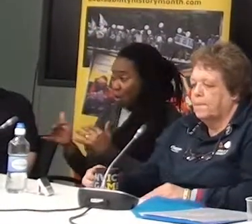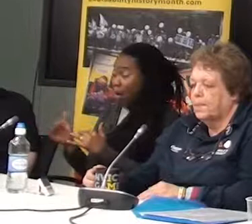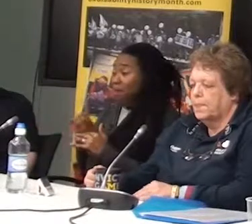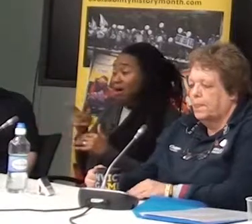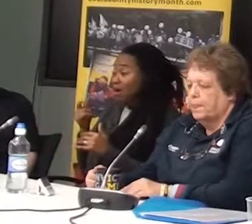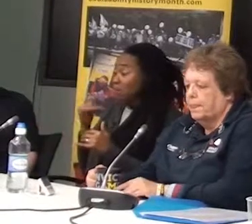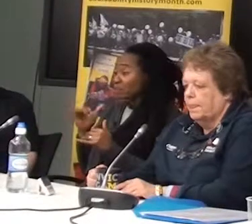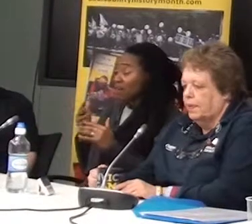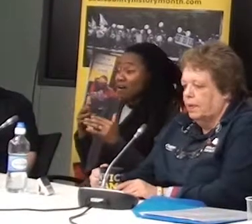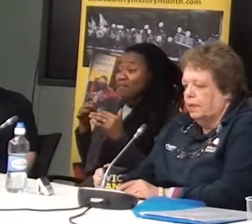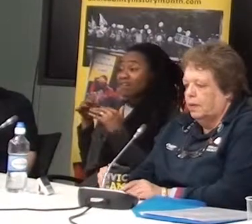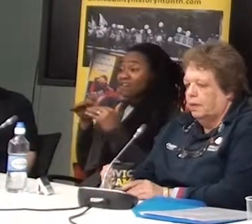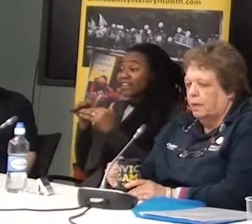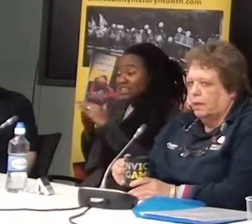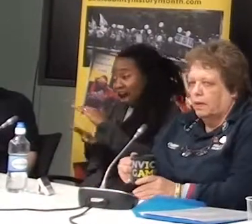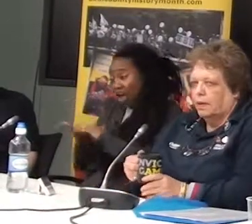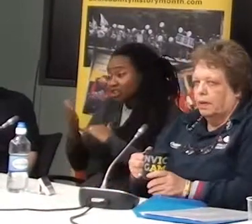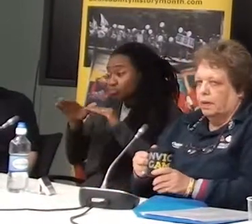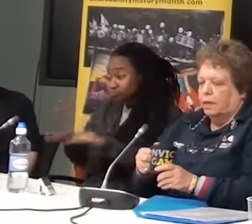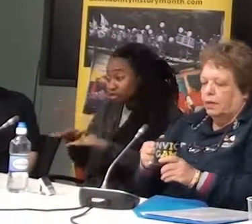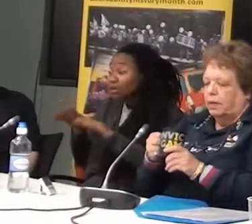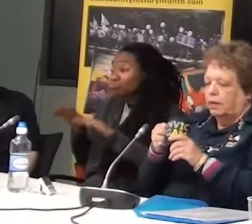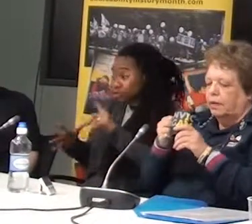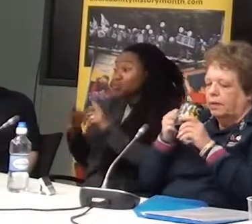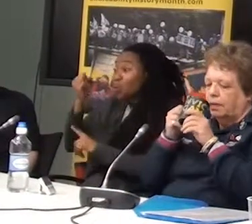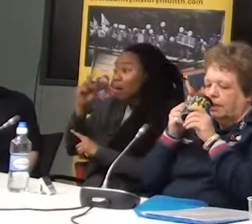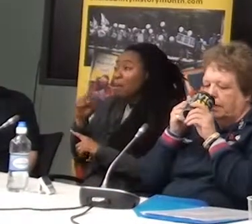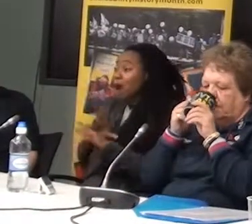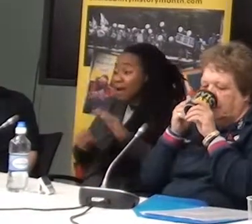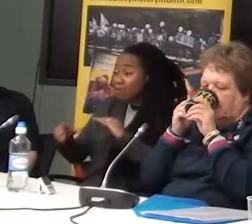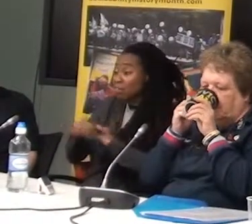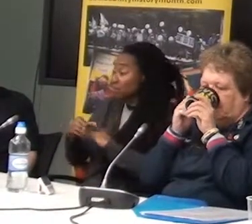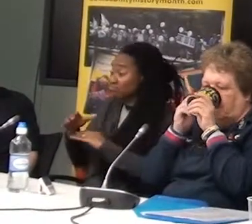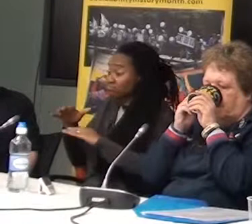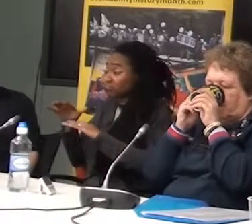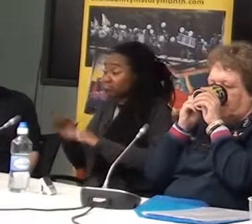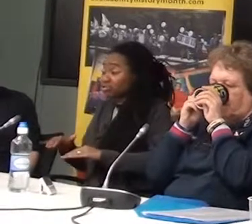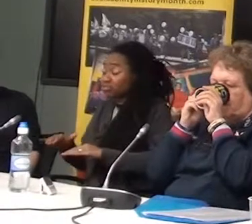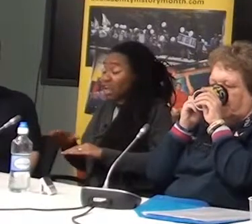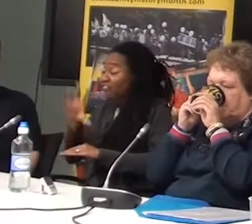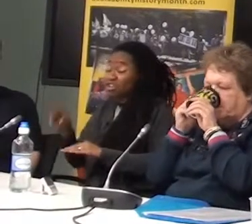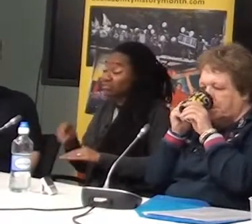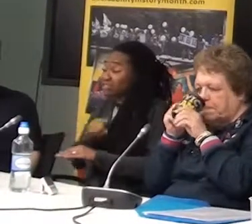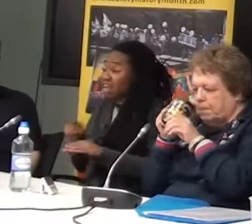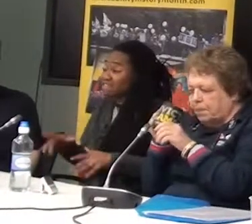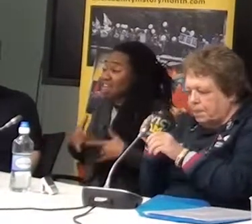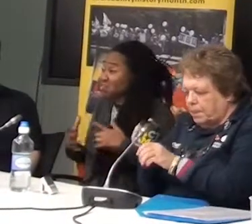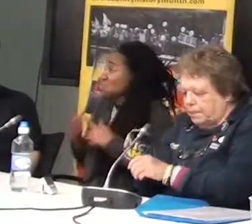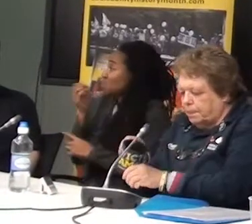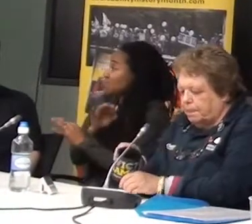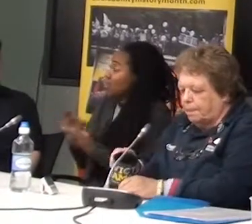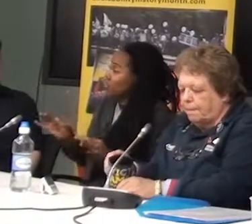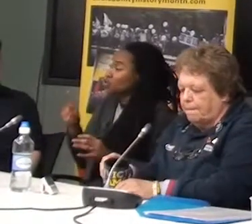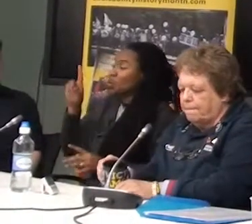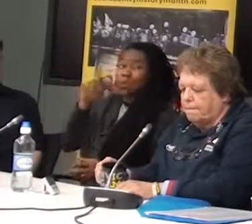the British won, but the Caribbeans and Africans did not feel that they actually won. So, 1 minute, please. So just to